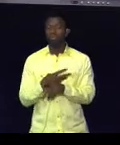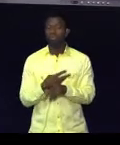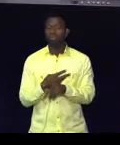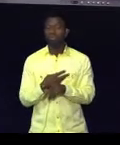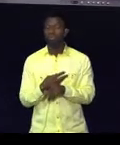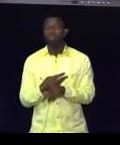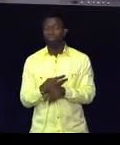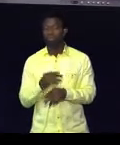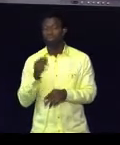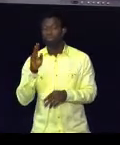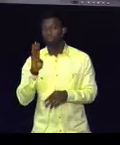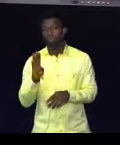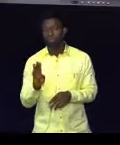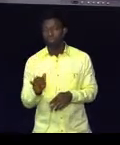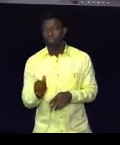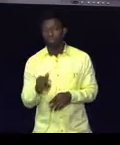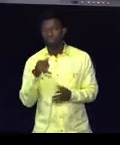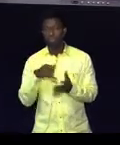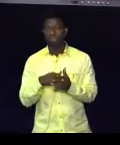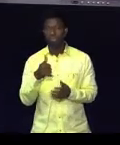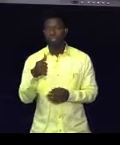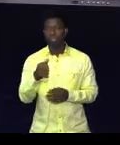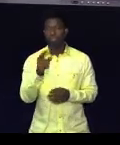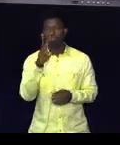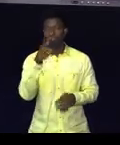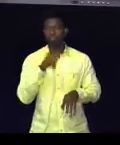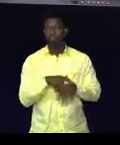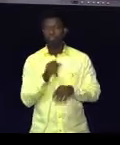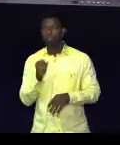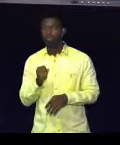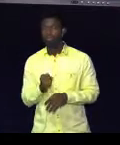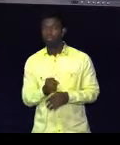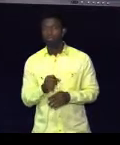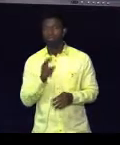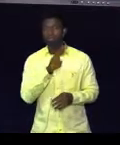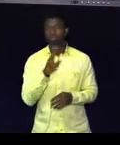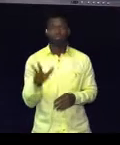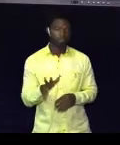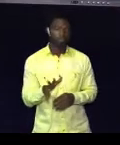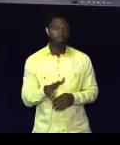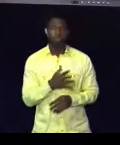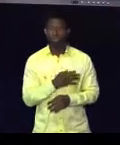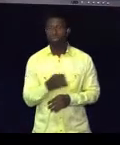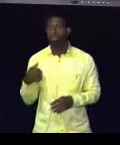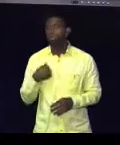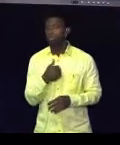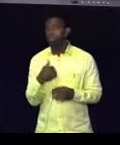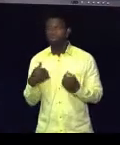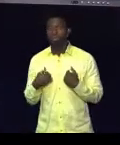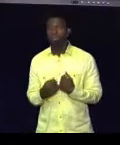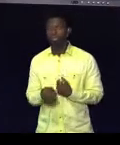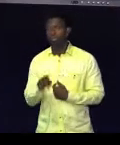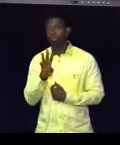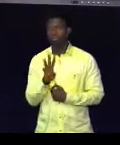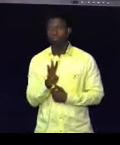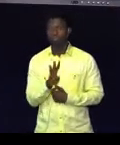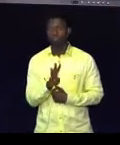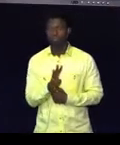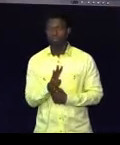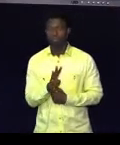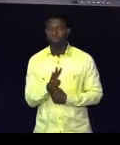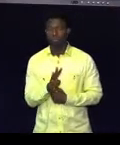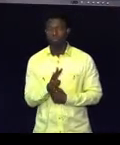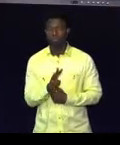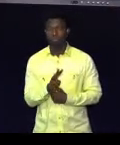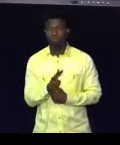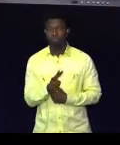5 multiplying 2, is 5 multiplying itself twice. That's 5 times 5, and that, my friend, is 25. So eventually we have